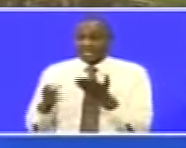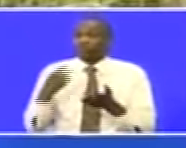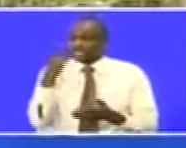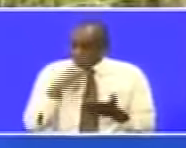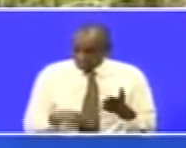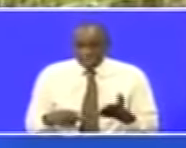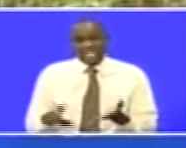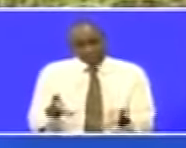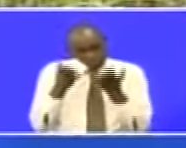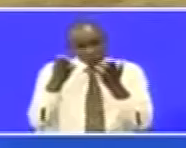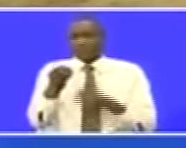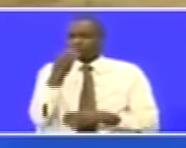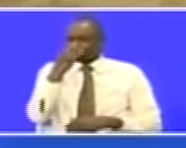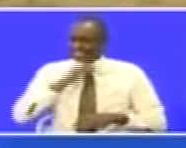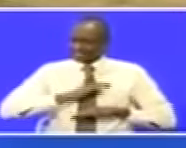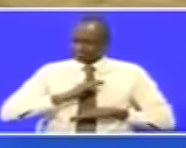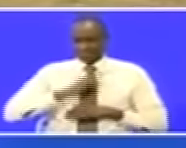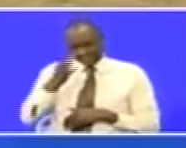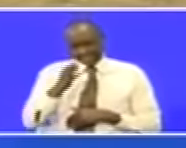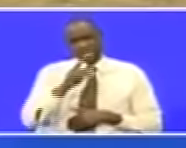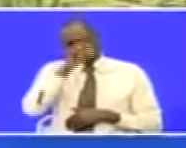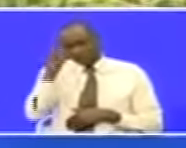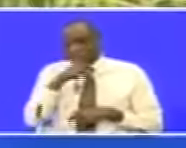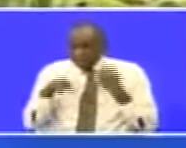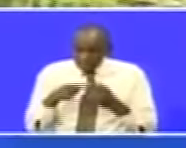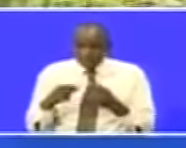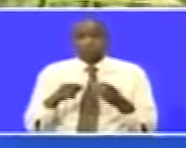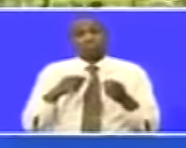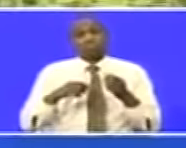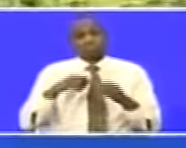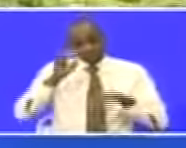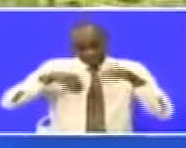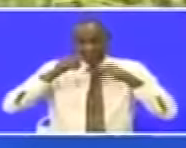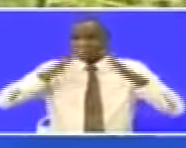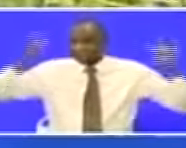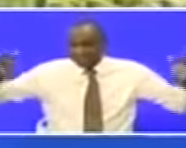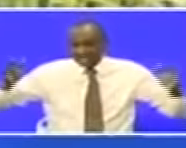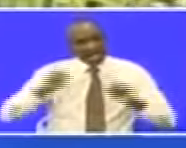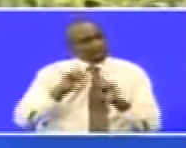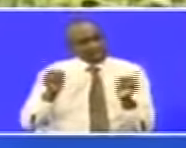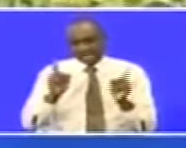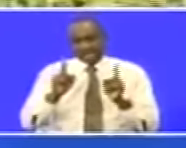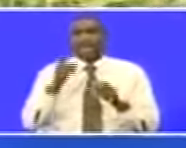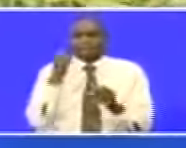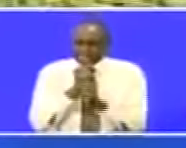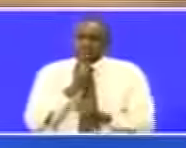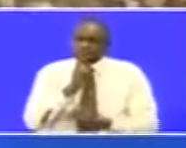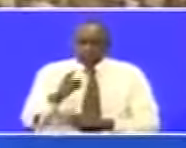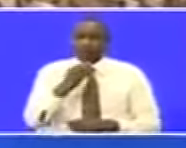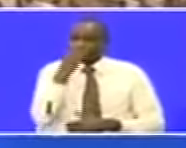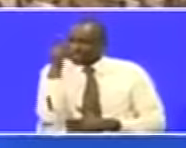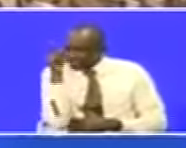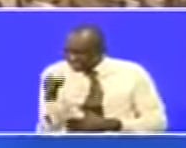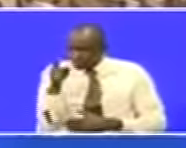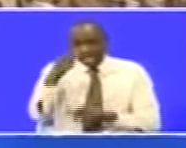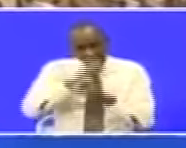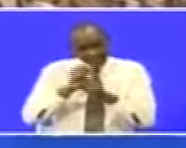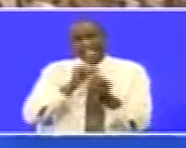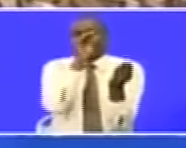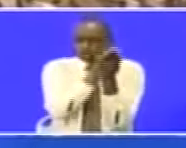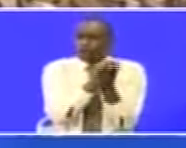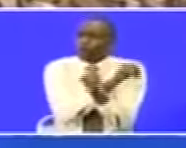that improving food security is not just a question of increasing production, but a matter of ensuring that the food that is harvested is